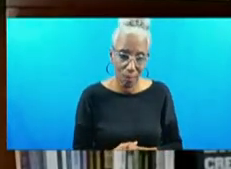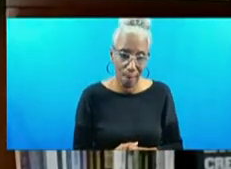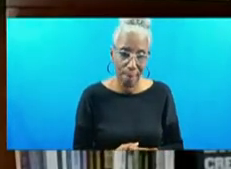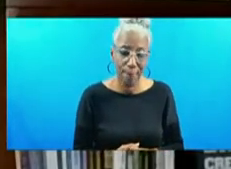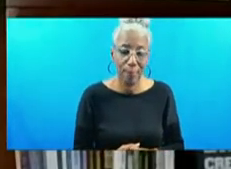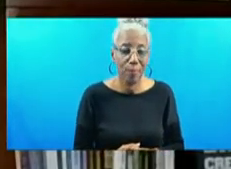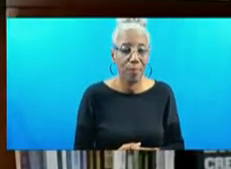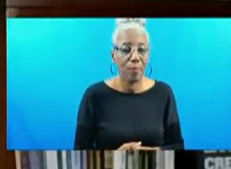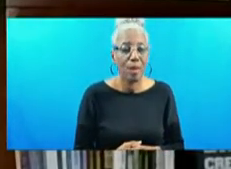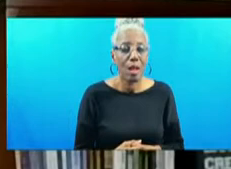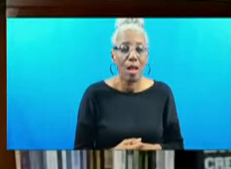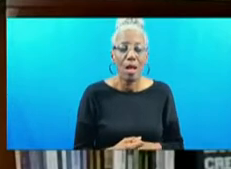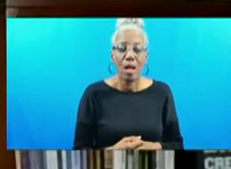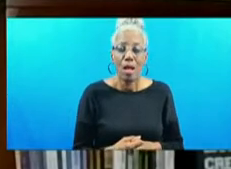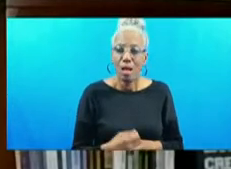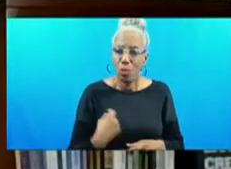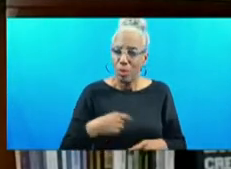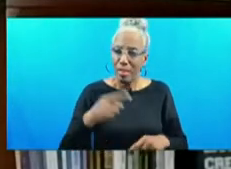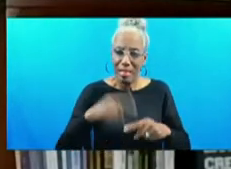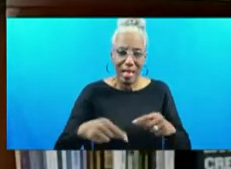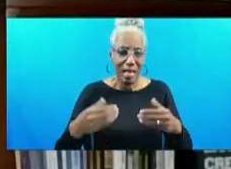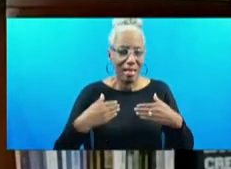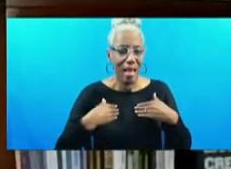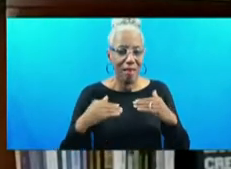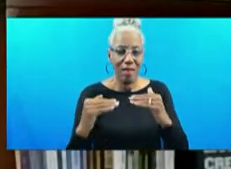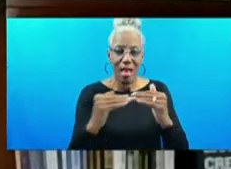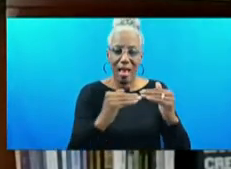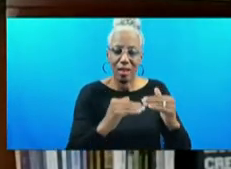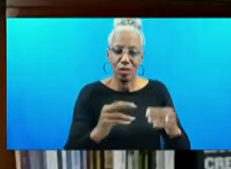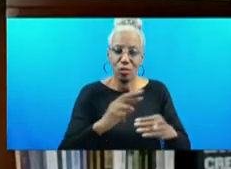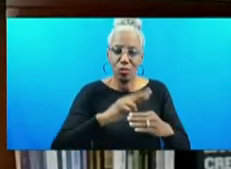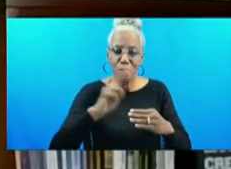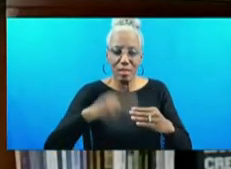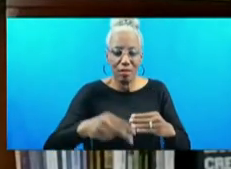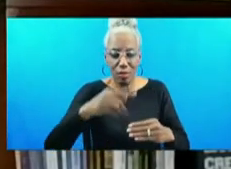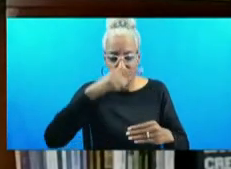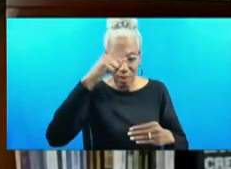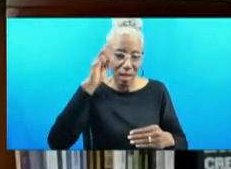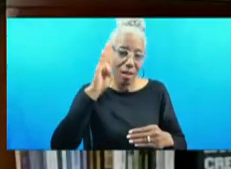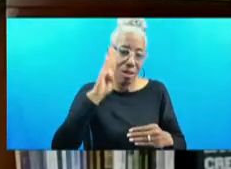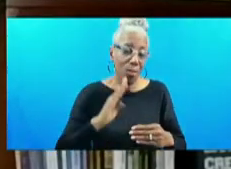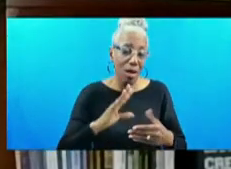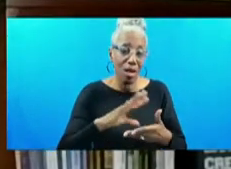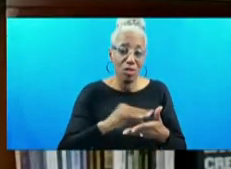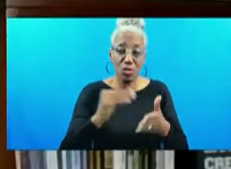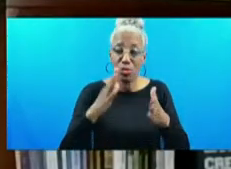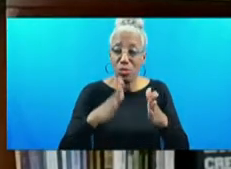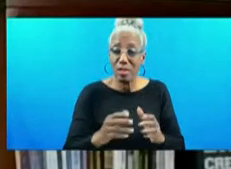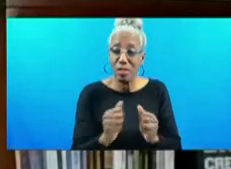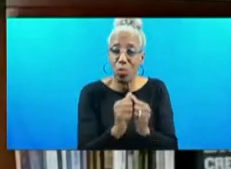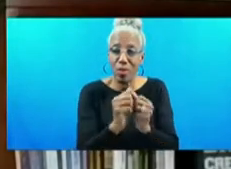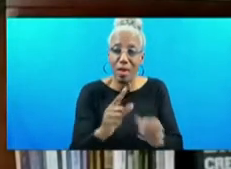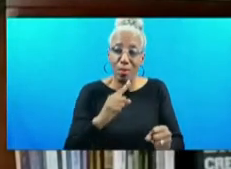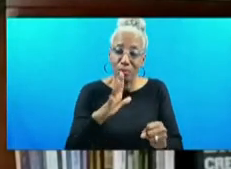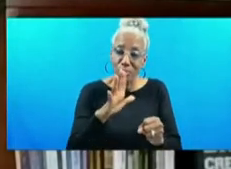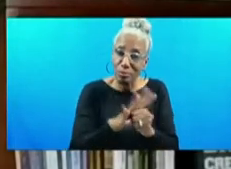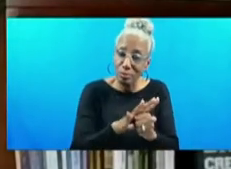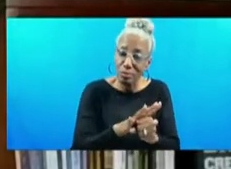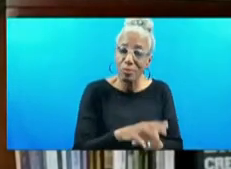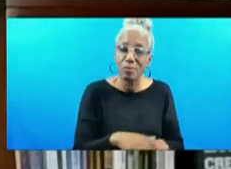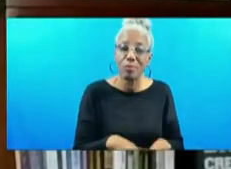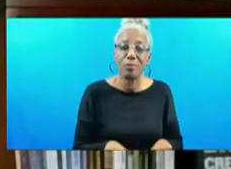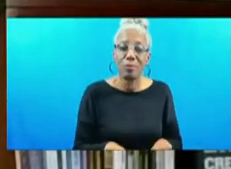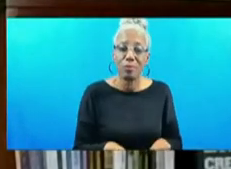it. And where can it be done if it's not done here? So I just say that because we know we need to change the status